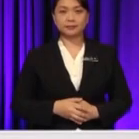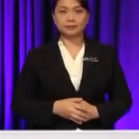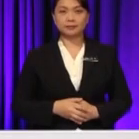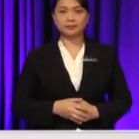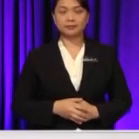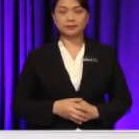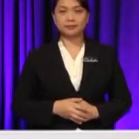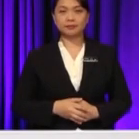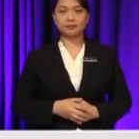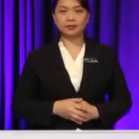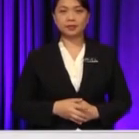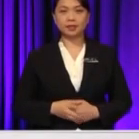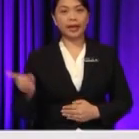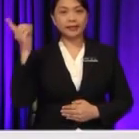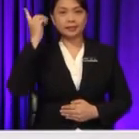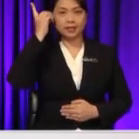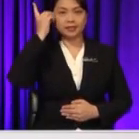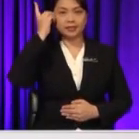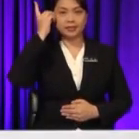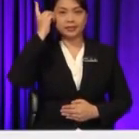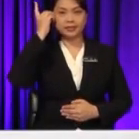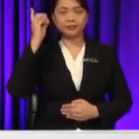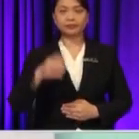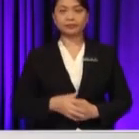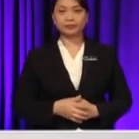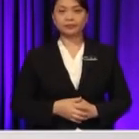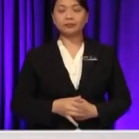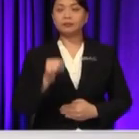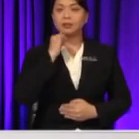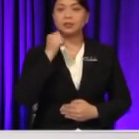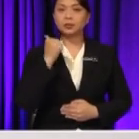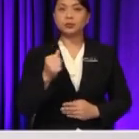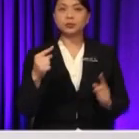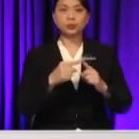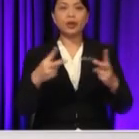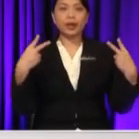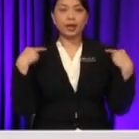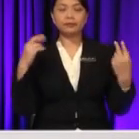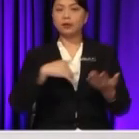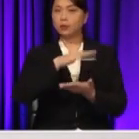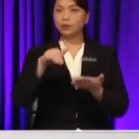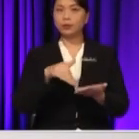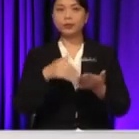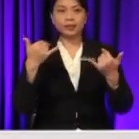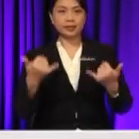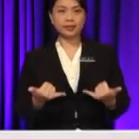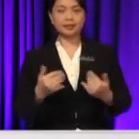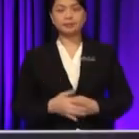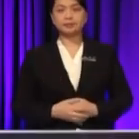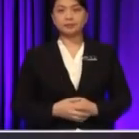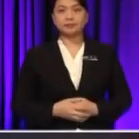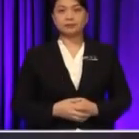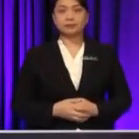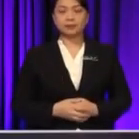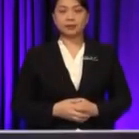Danish Haikal Razif. Hi, Danish. Wow, hi, Danish. It's good to have everybody here. Now, today, as I've been mentioned